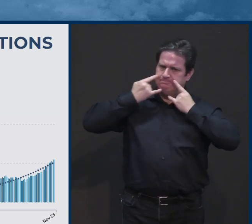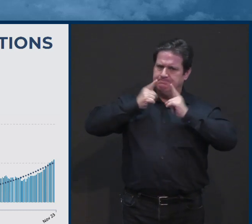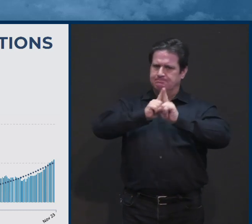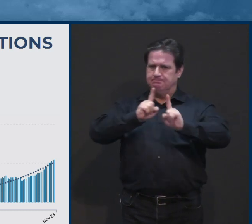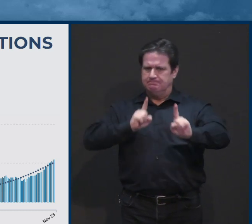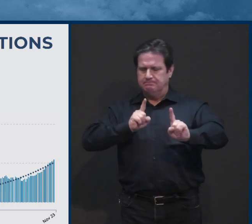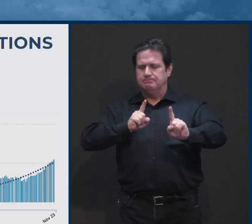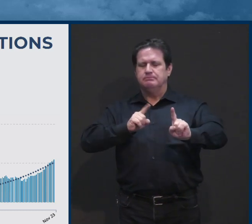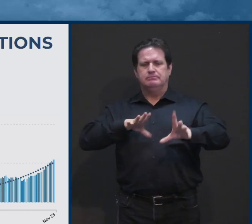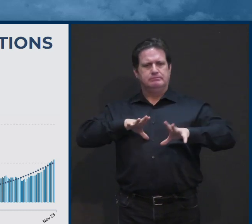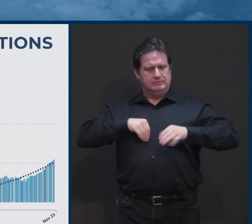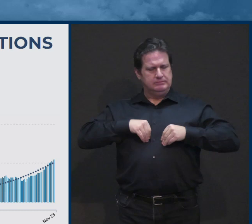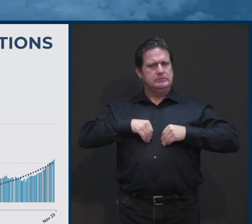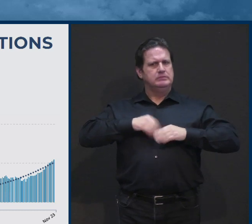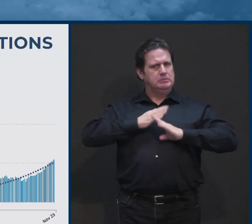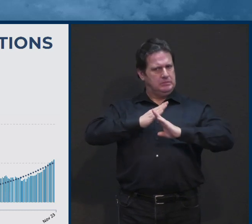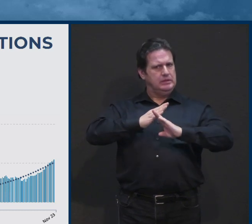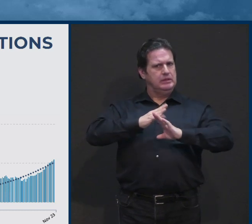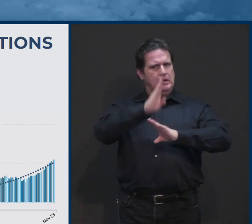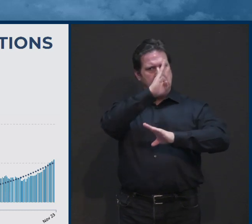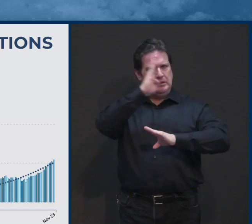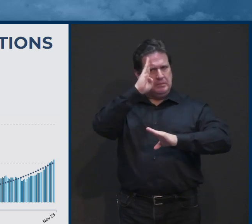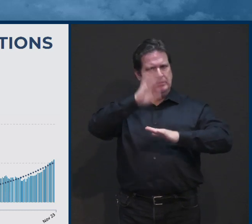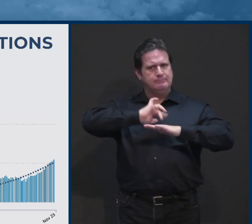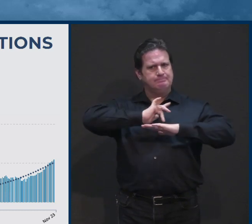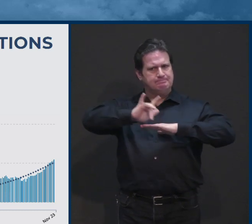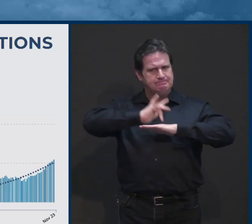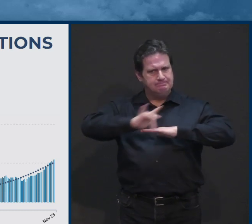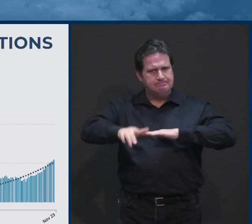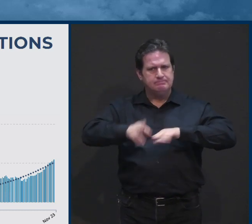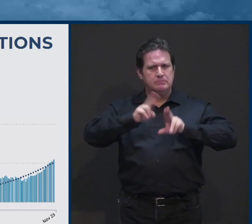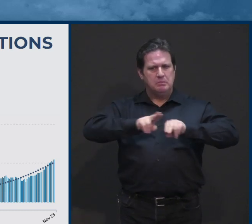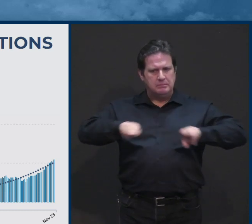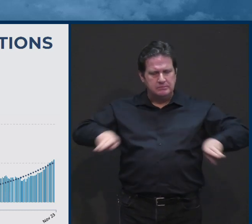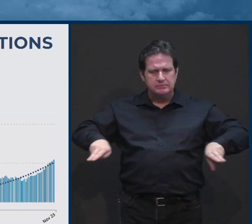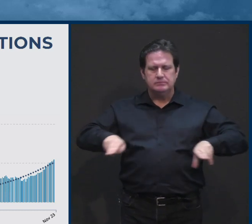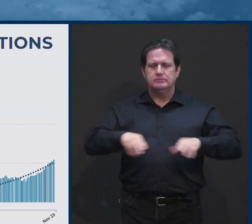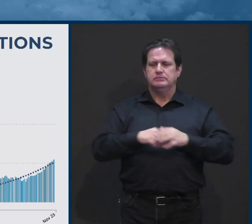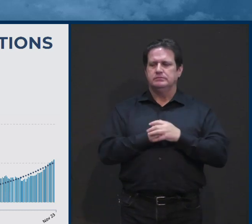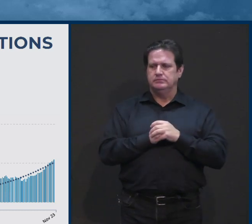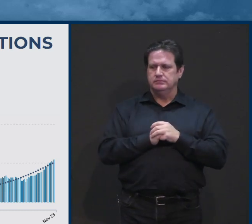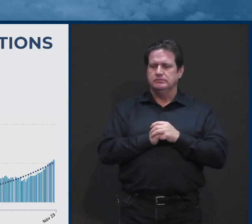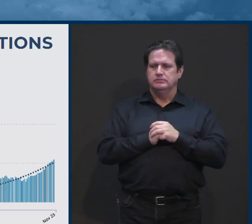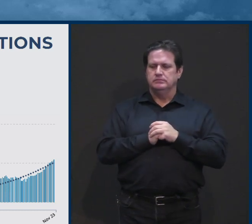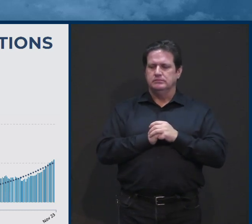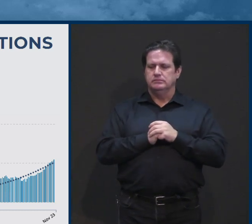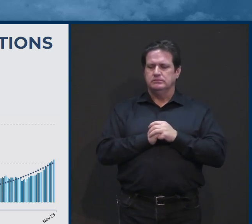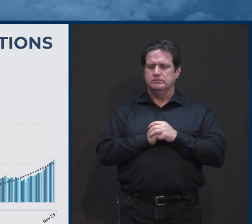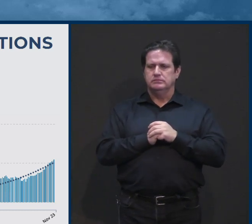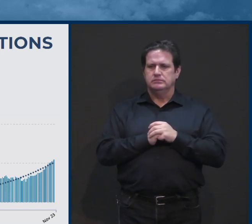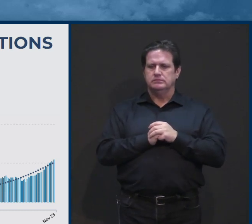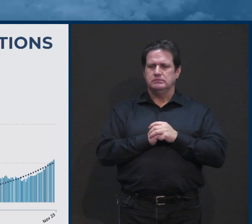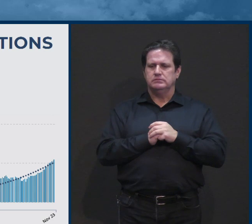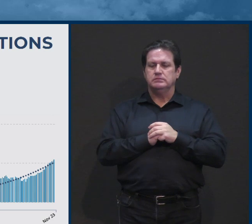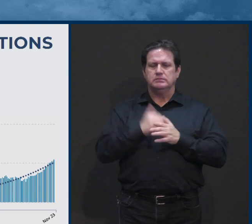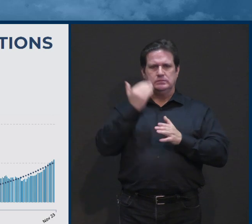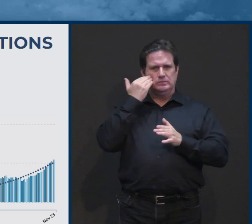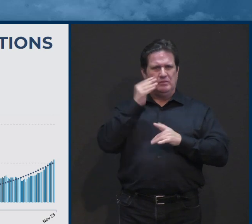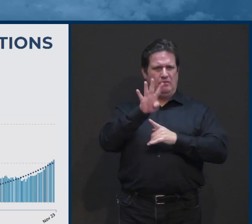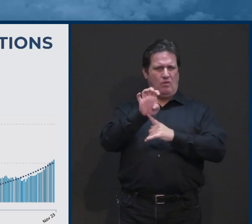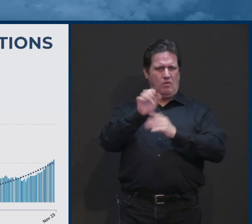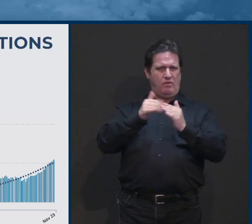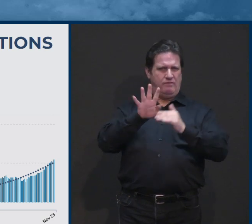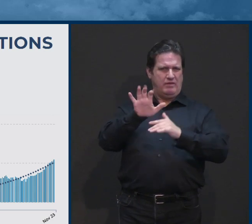talked about to protect that hospital capacity, the surge capacity, which we know is in the 400